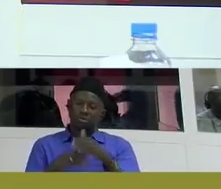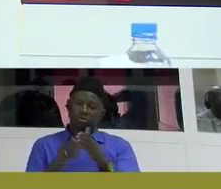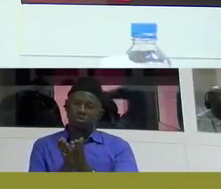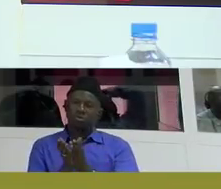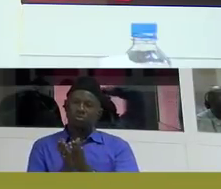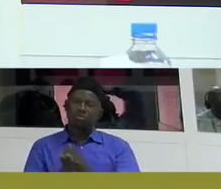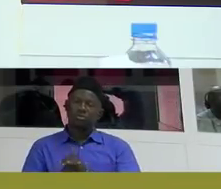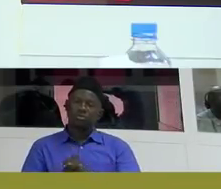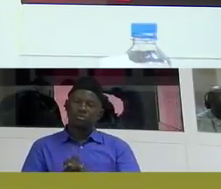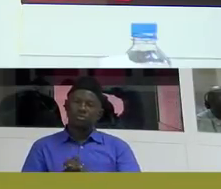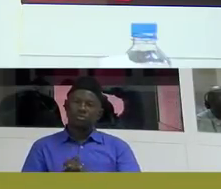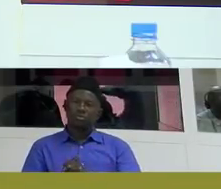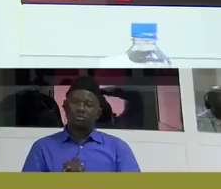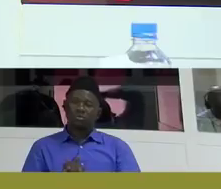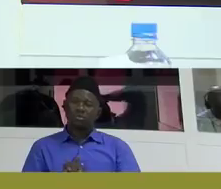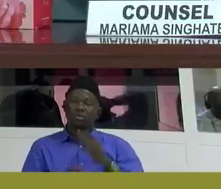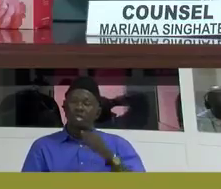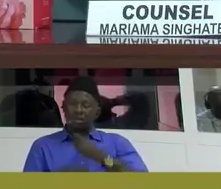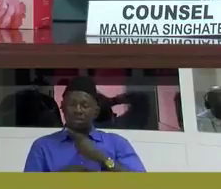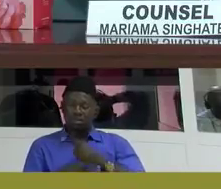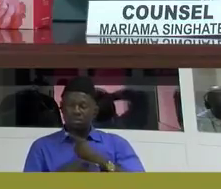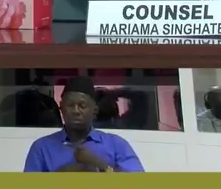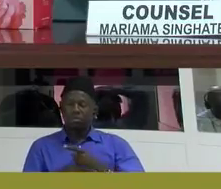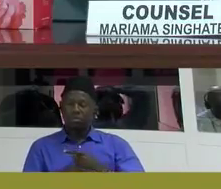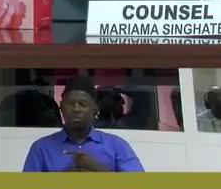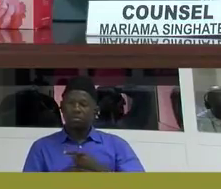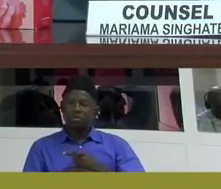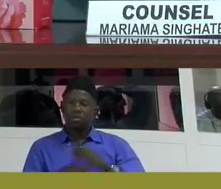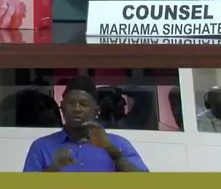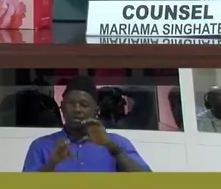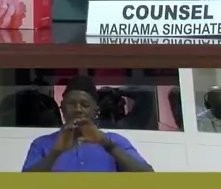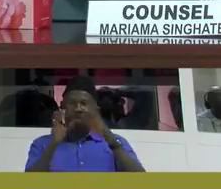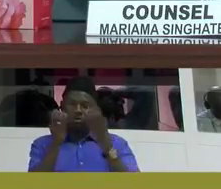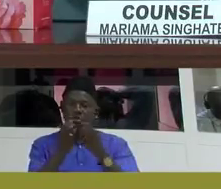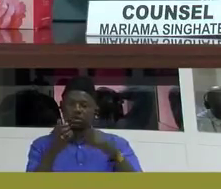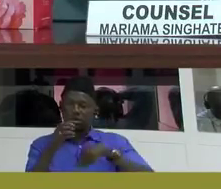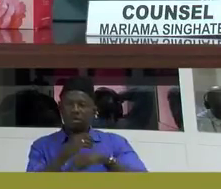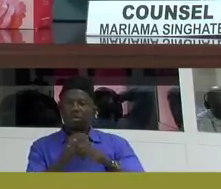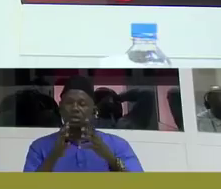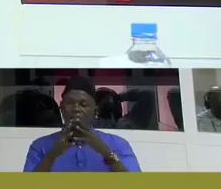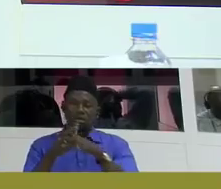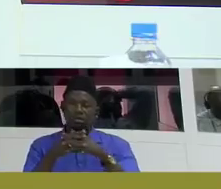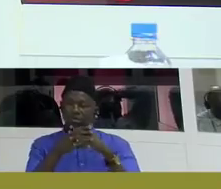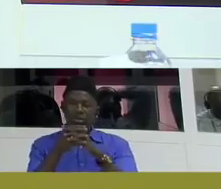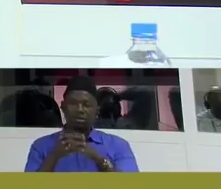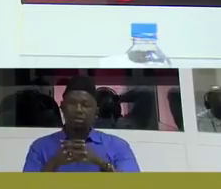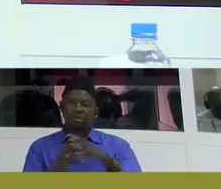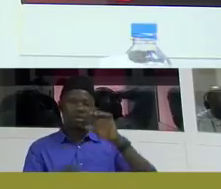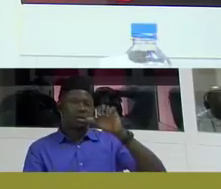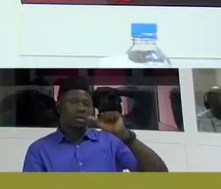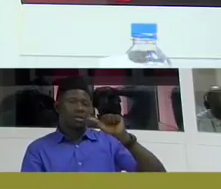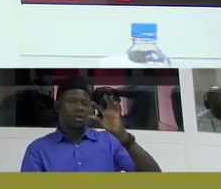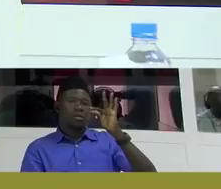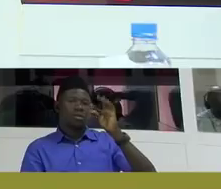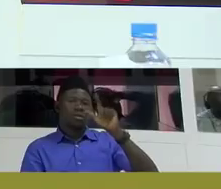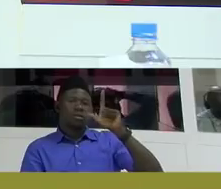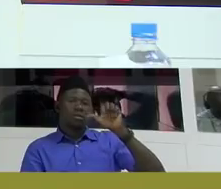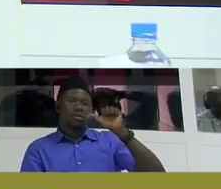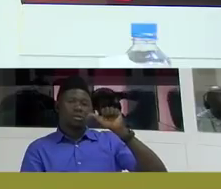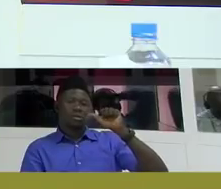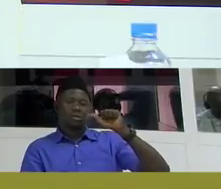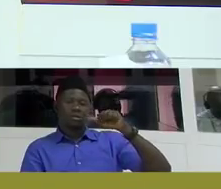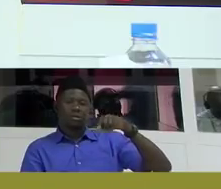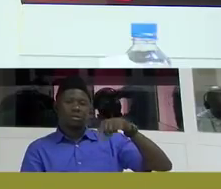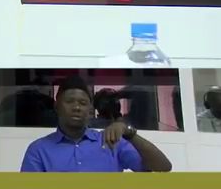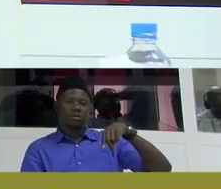The Gambian Catholic community in Atlanta. And Washington, D.C. as well? Yes, that's right. Okay. And